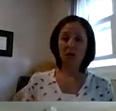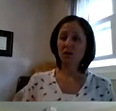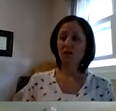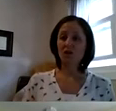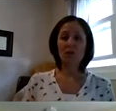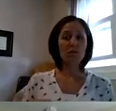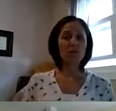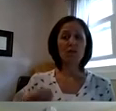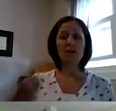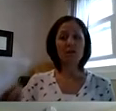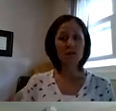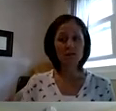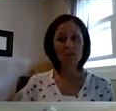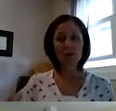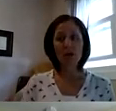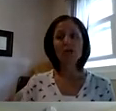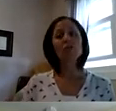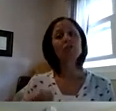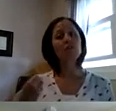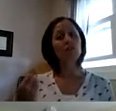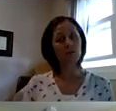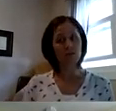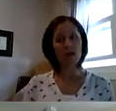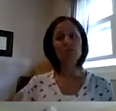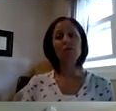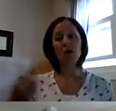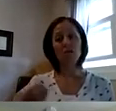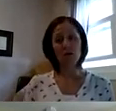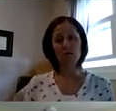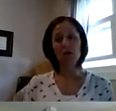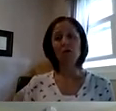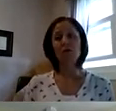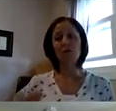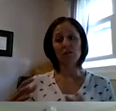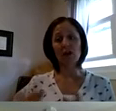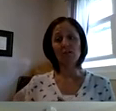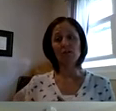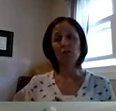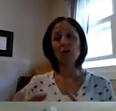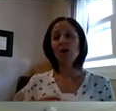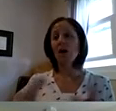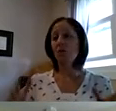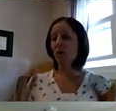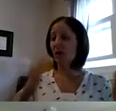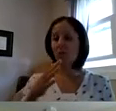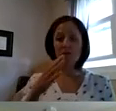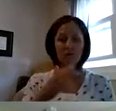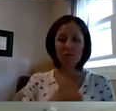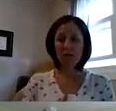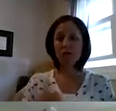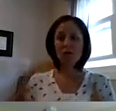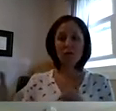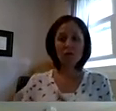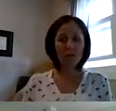an organization that maybe doesn't have a DUNS number yet, you should still have time to go out and get one of those in time to apply, whether